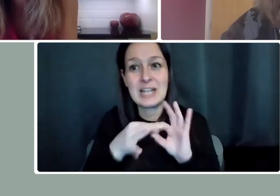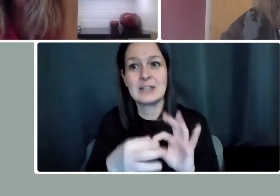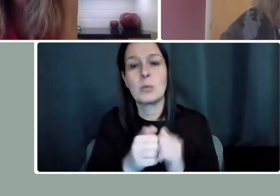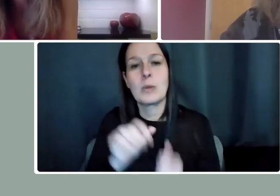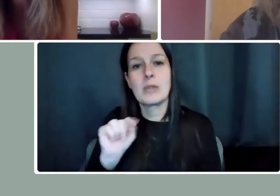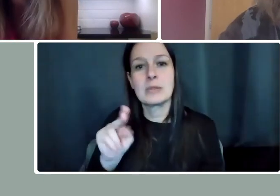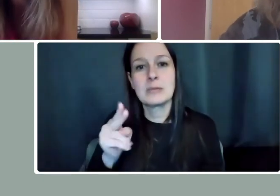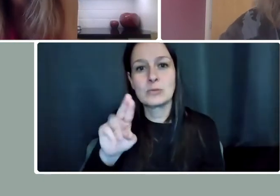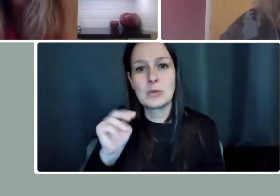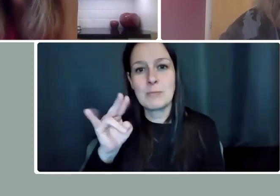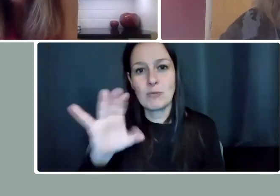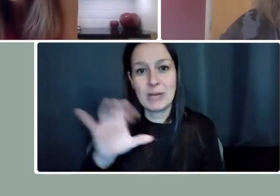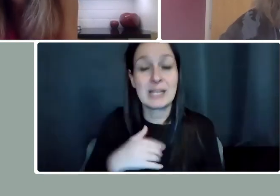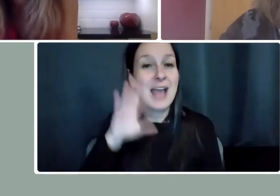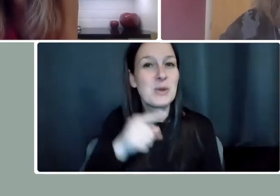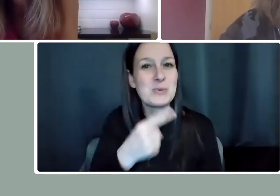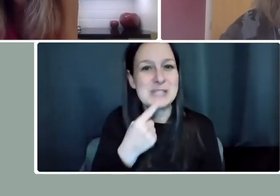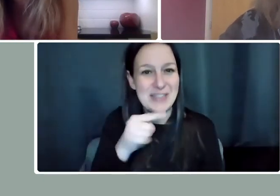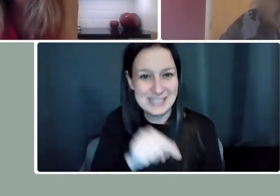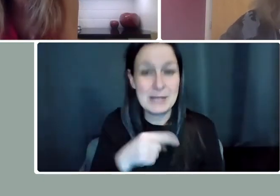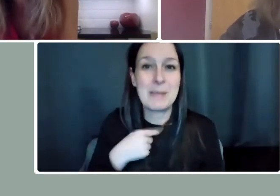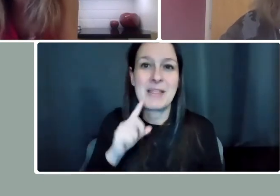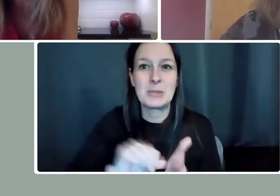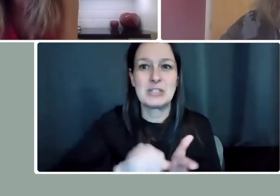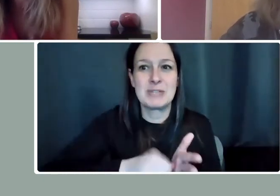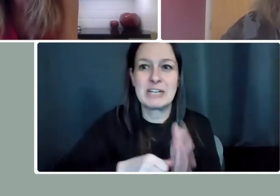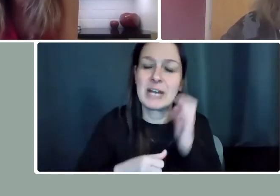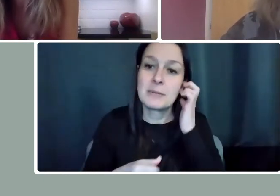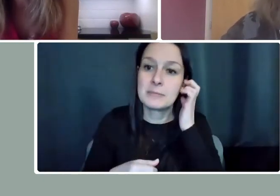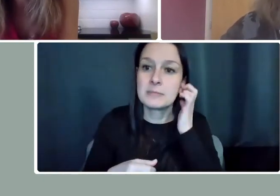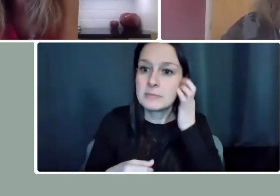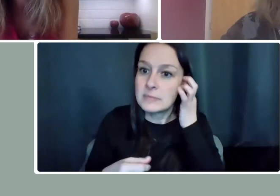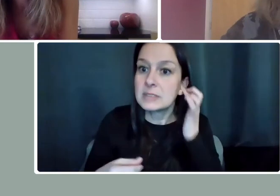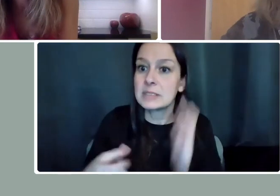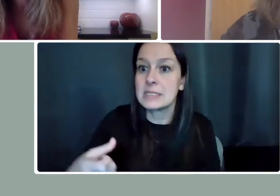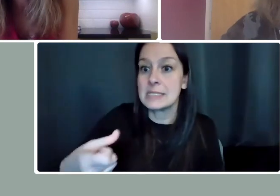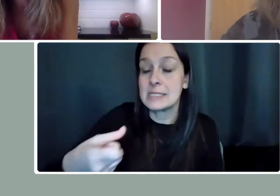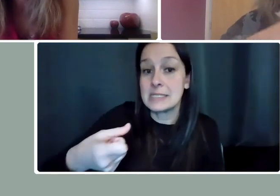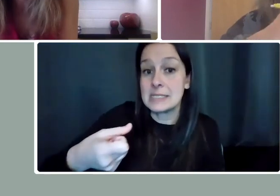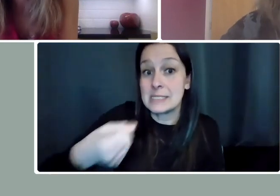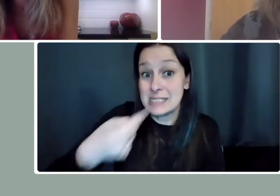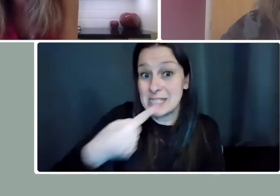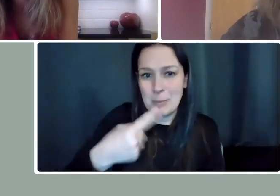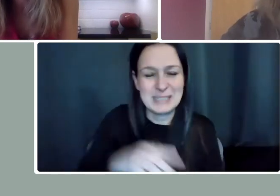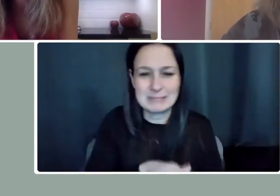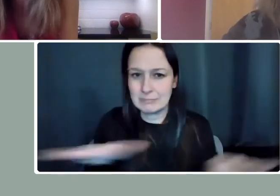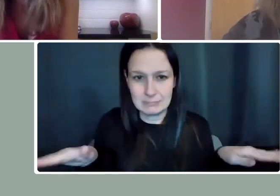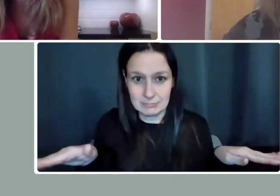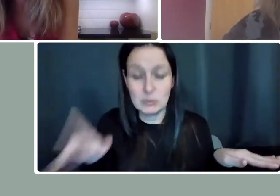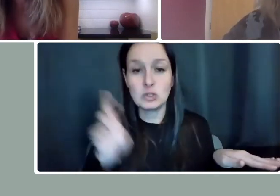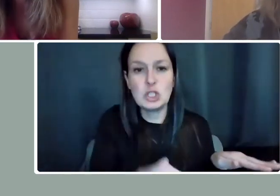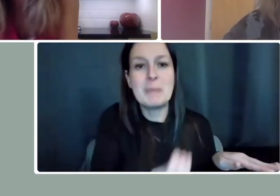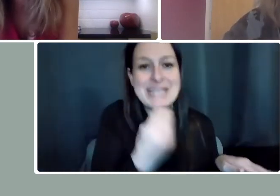turmeric. I know you said this, but I think you need to reiterate that supplements are not the way to go. Really, you should be eating the